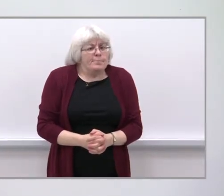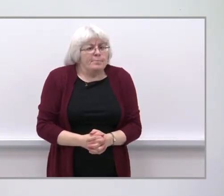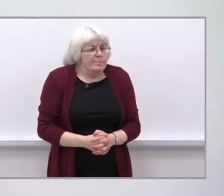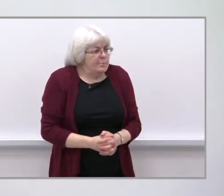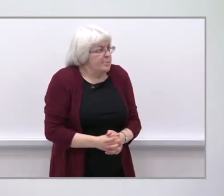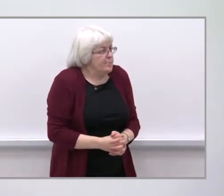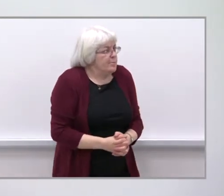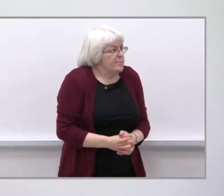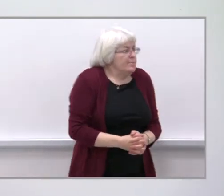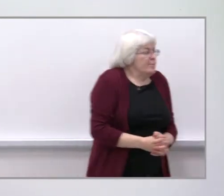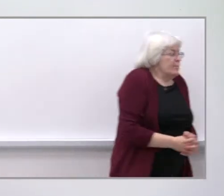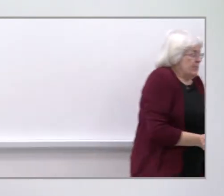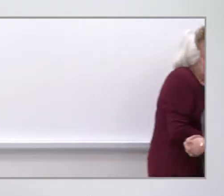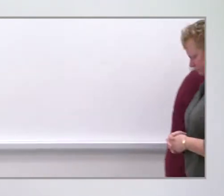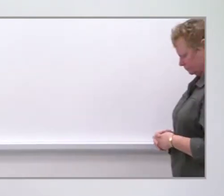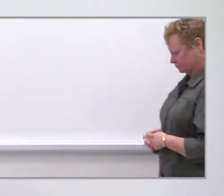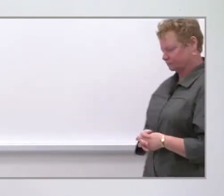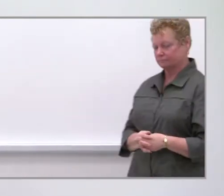lot of